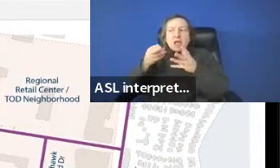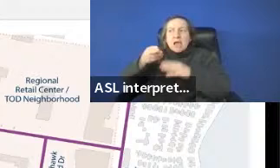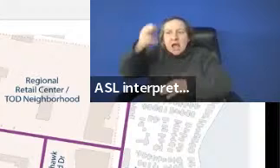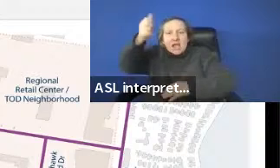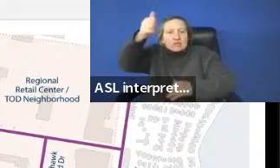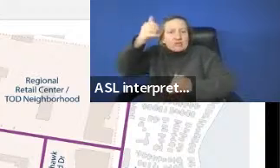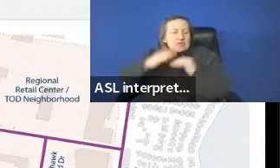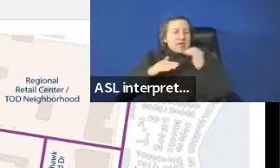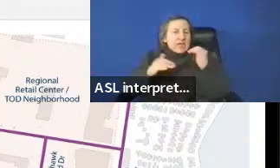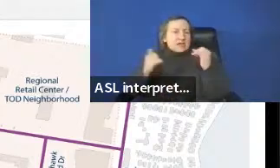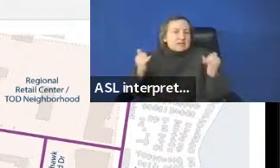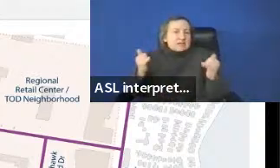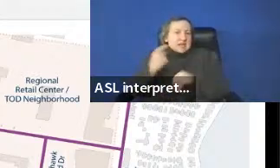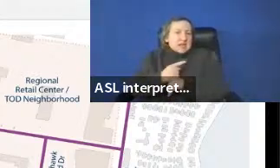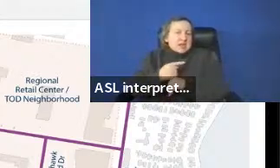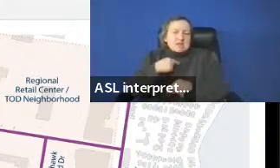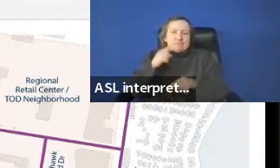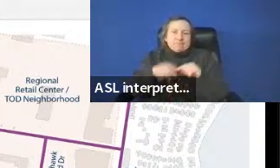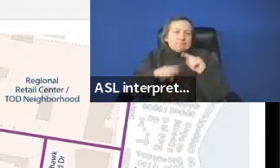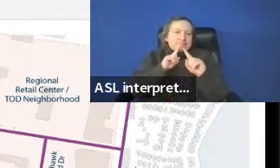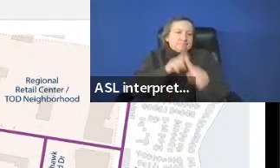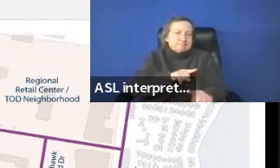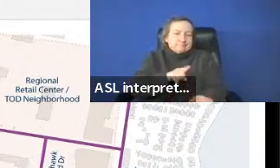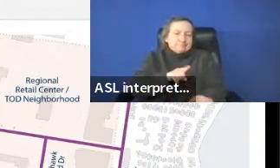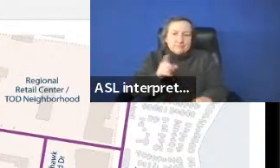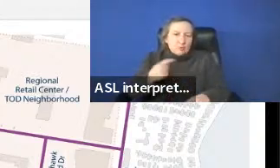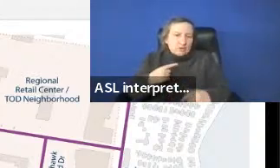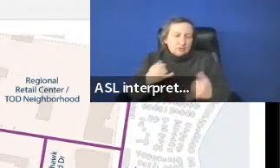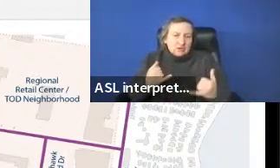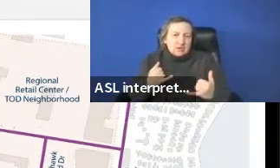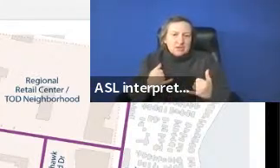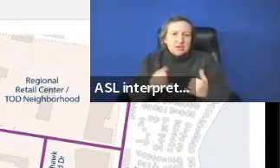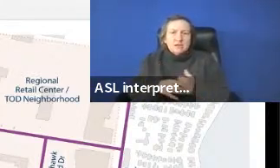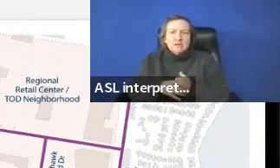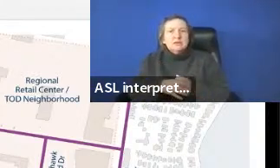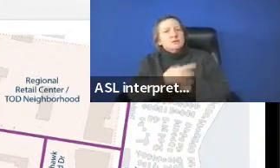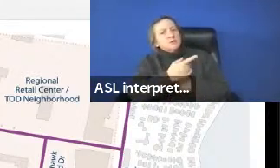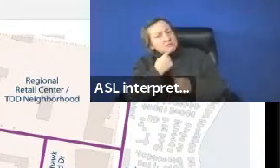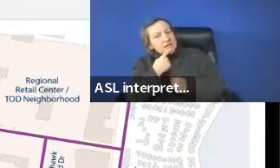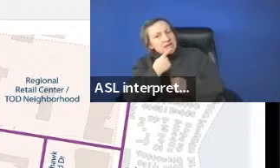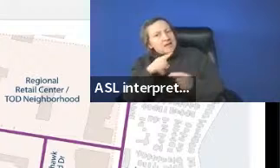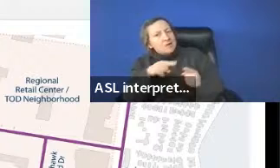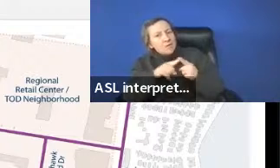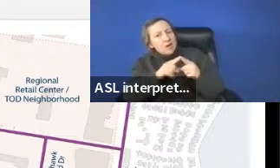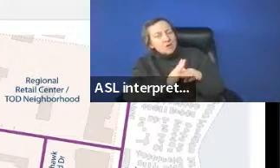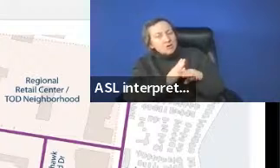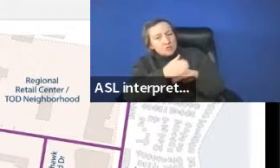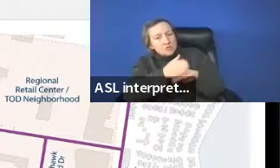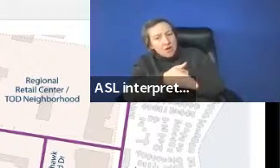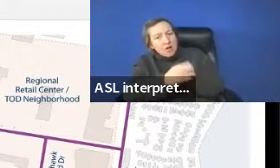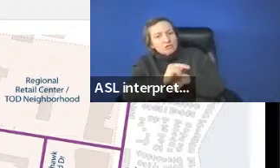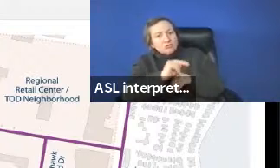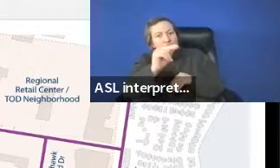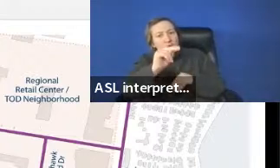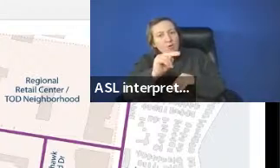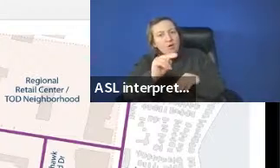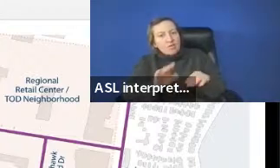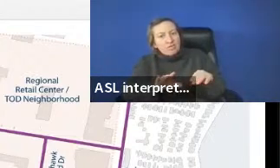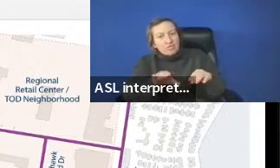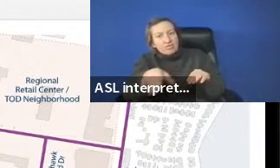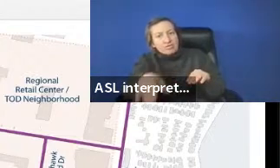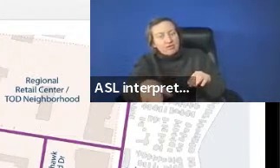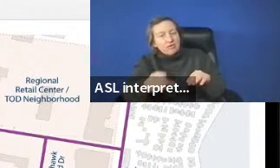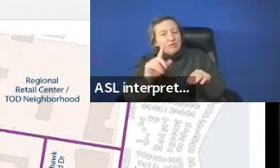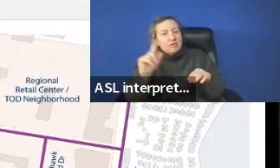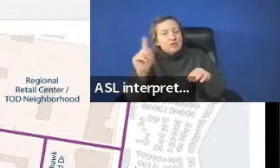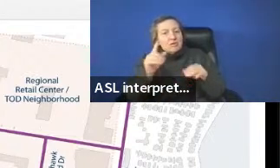today. Unfortunately, I can't answer that question right now. So, but you're saying that as we cross the North Channel, we're substantially the